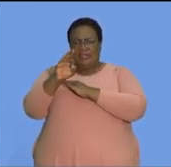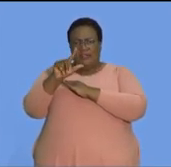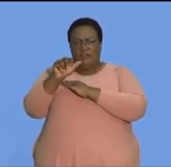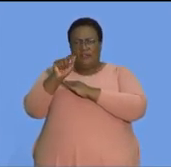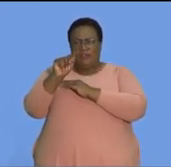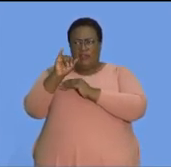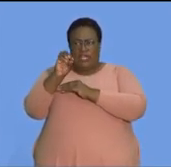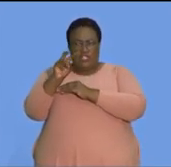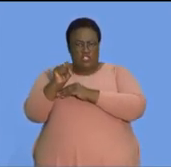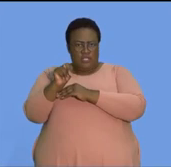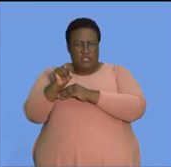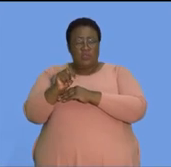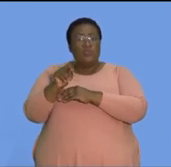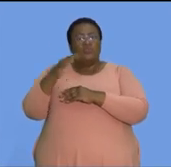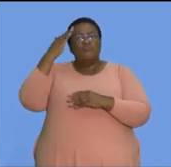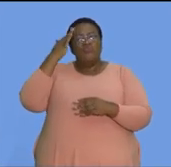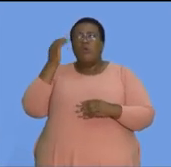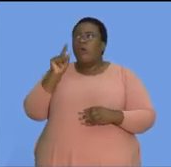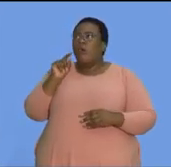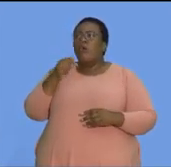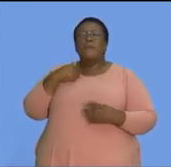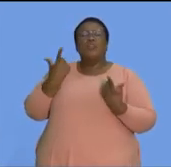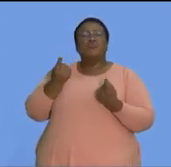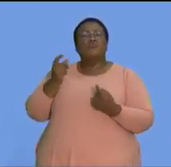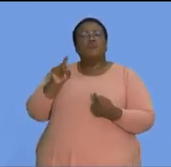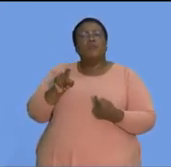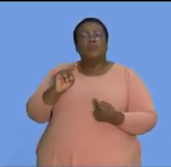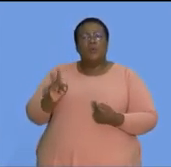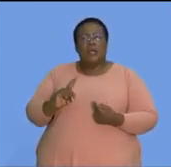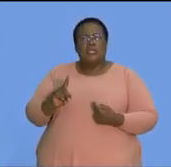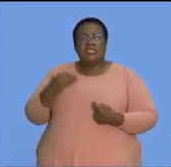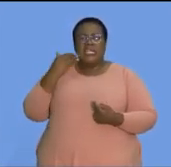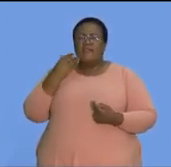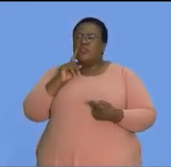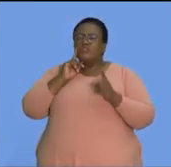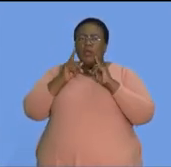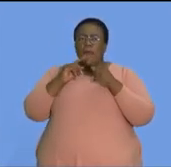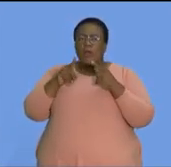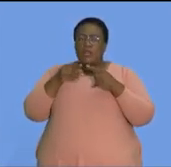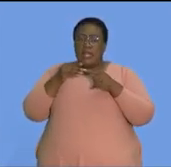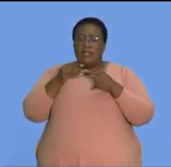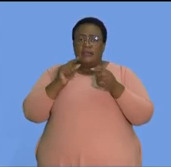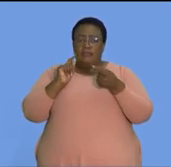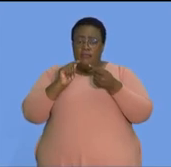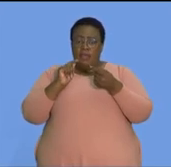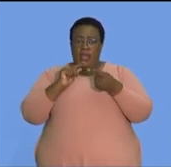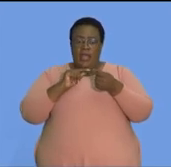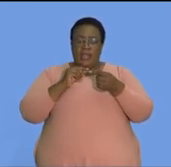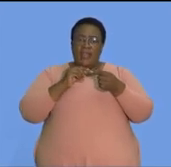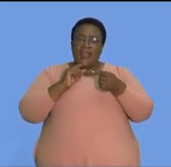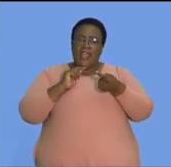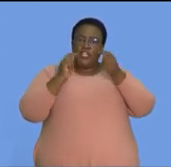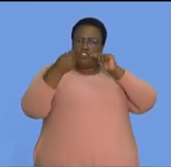need to do? When they talk about things like the exchange rate, does that give you a clue on